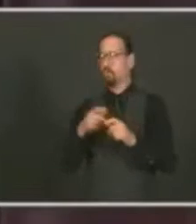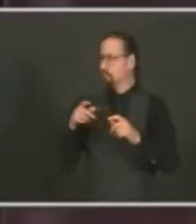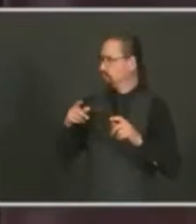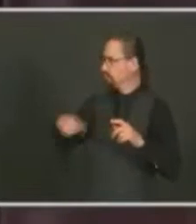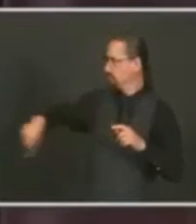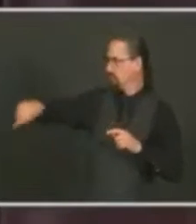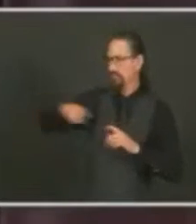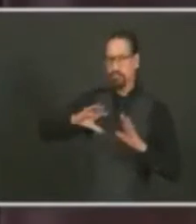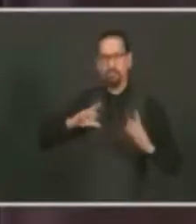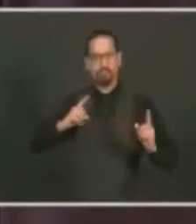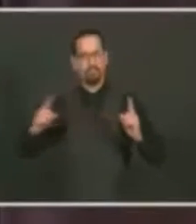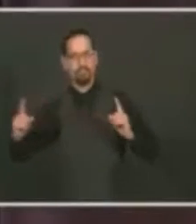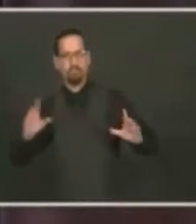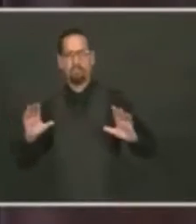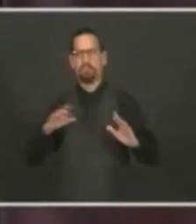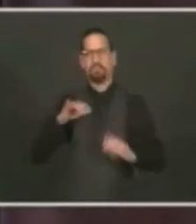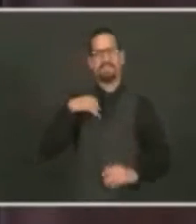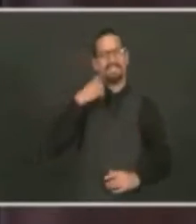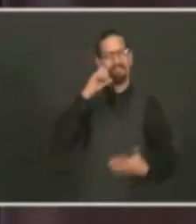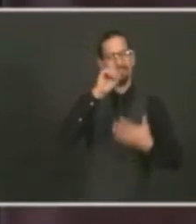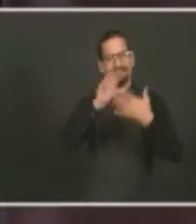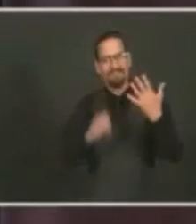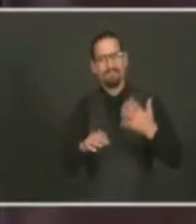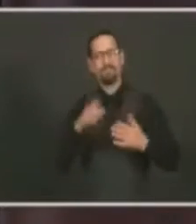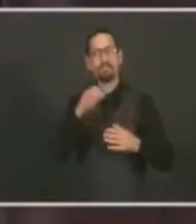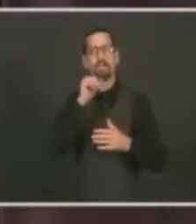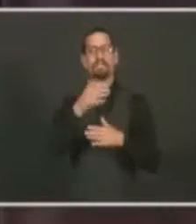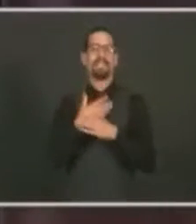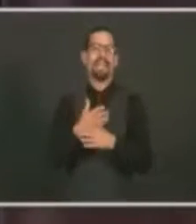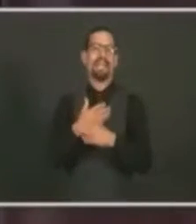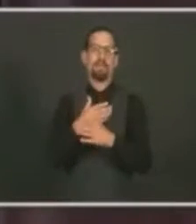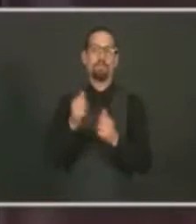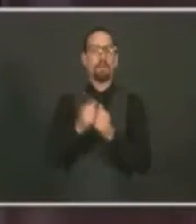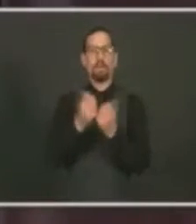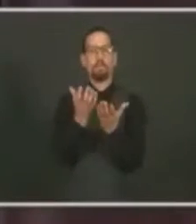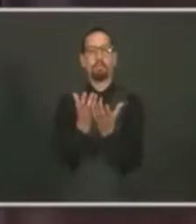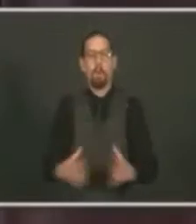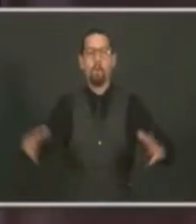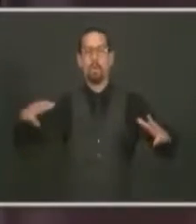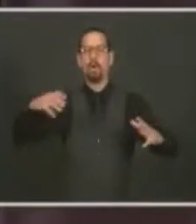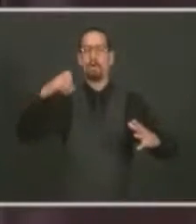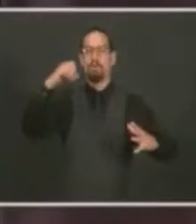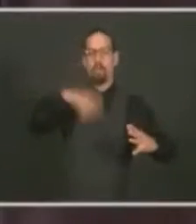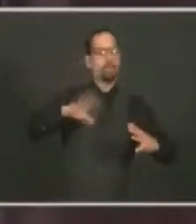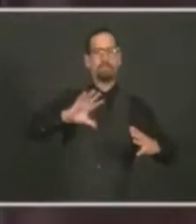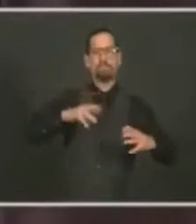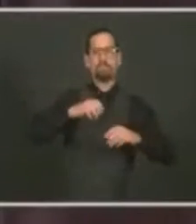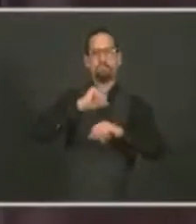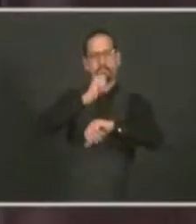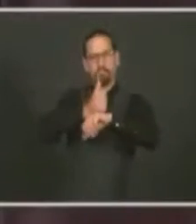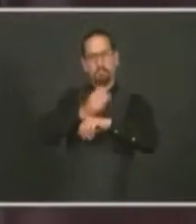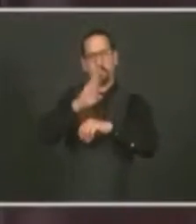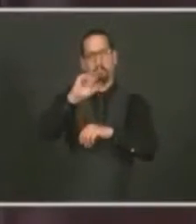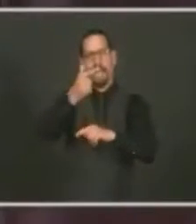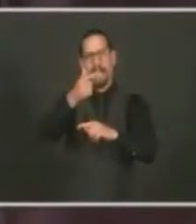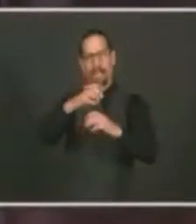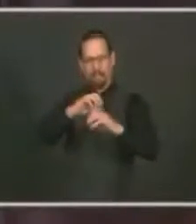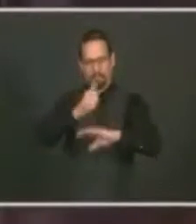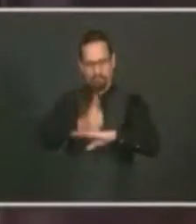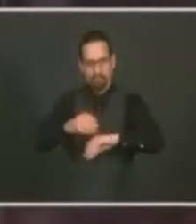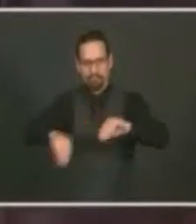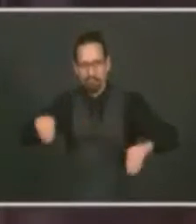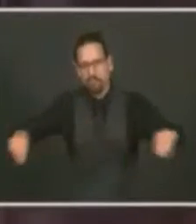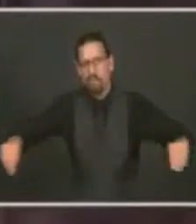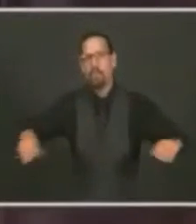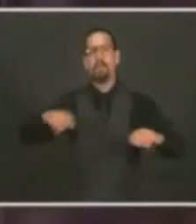I shared. Making sure that we're not sharing candy, making sure that you're with your own small, stable group. Doors remain